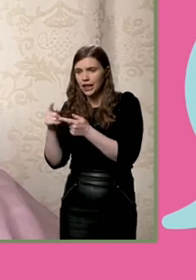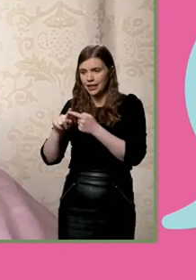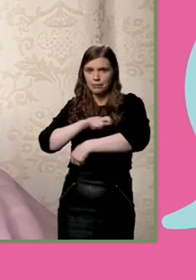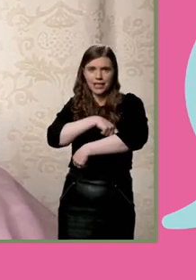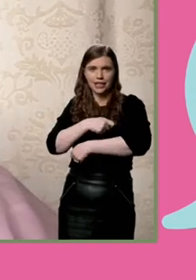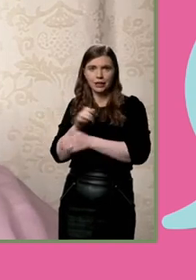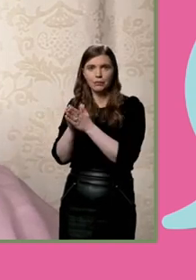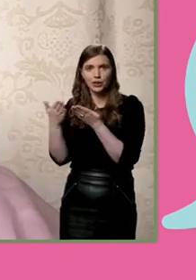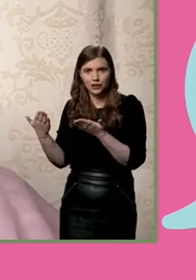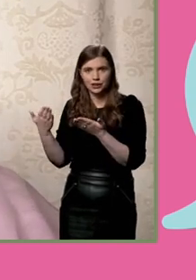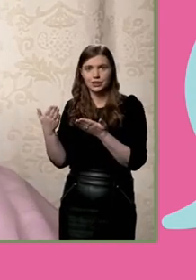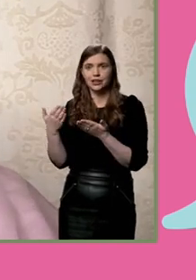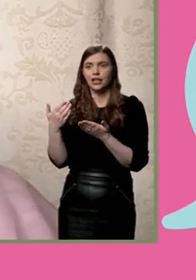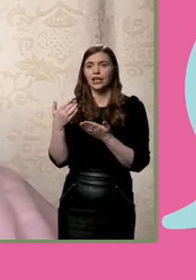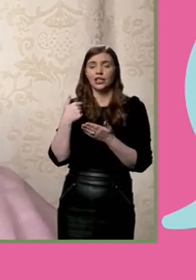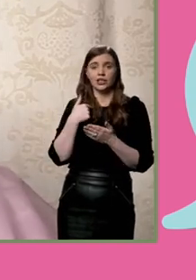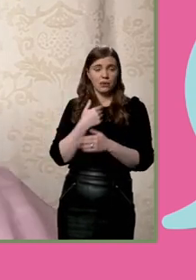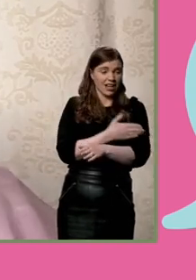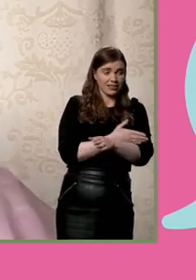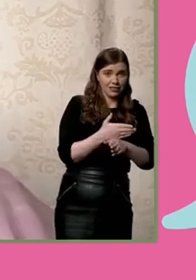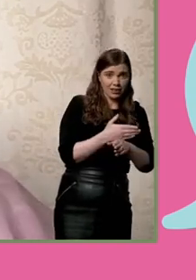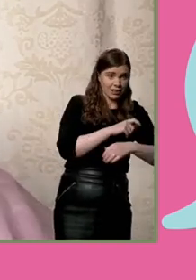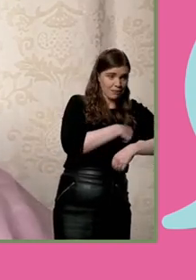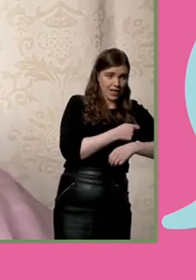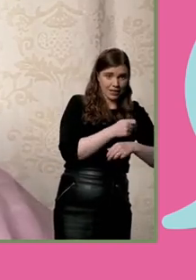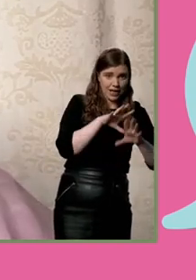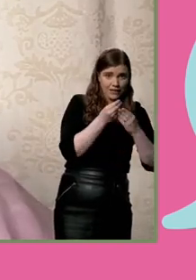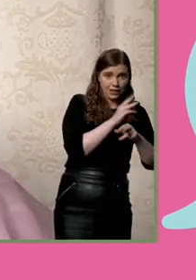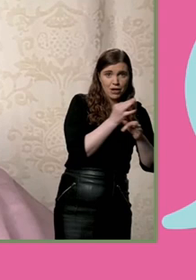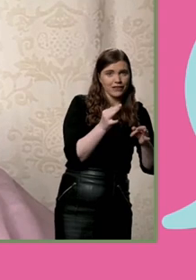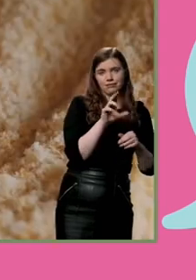books. When I started things out, things never went as planned.